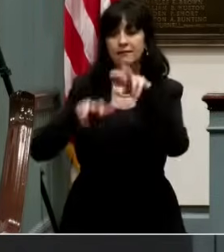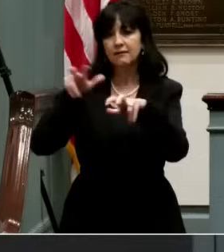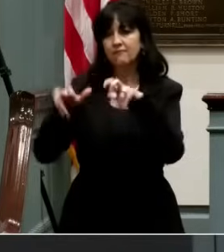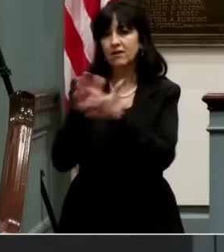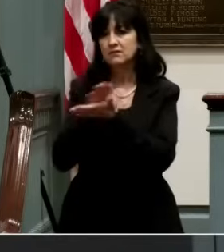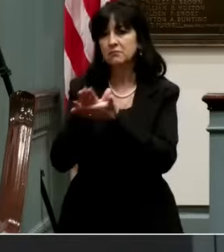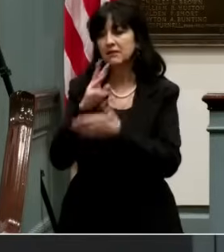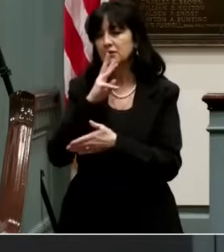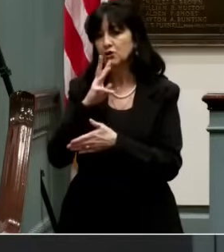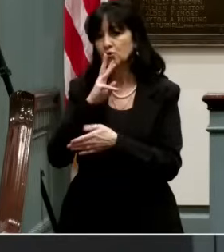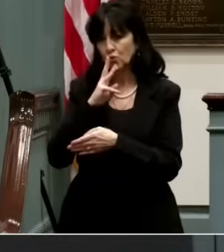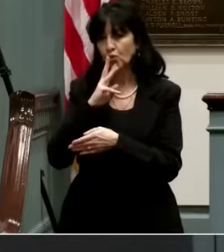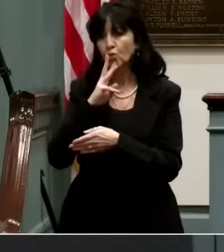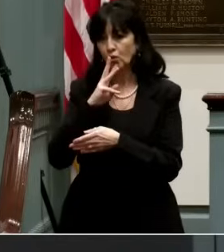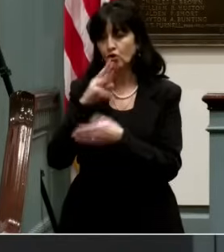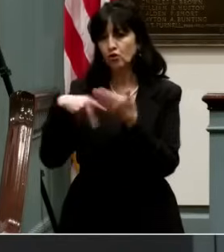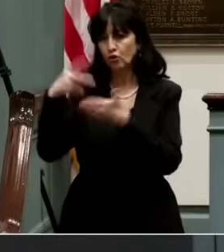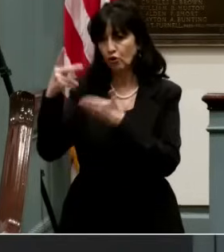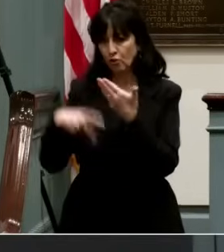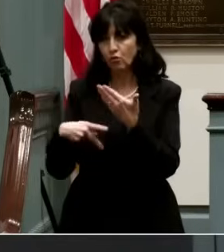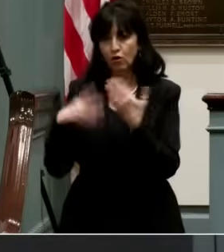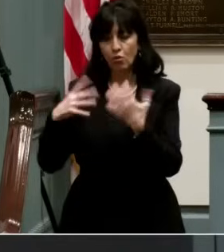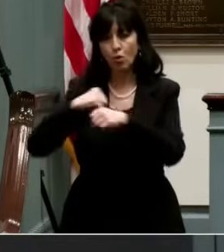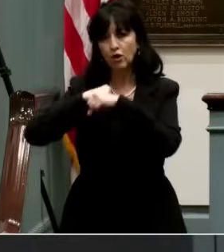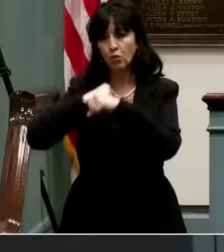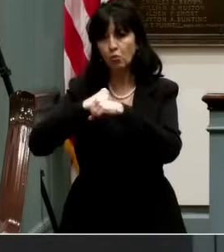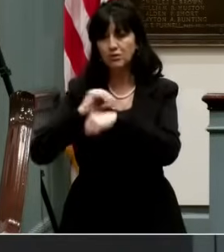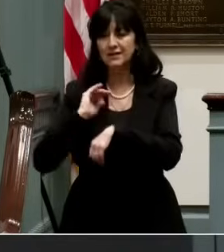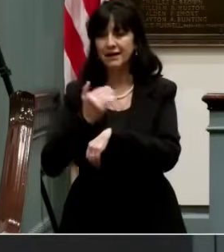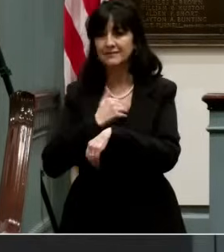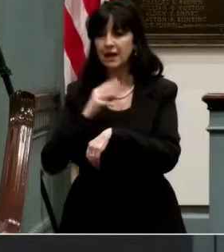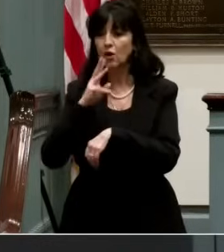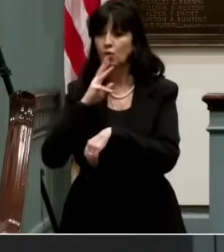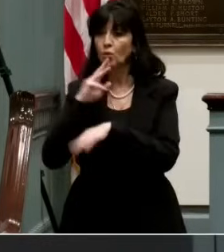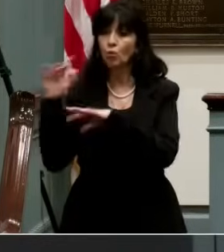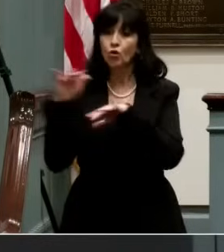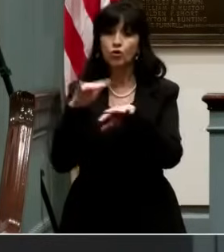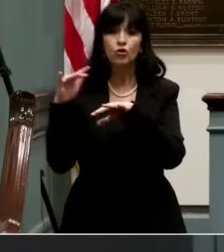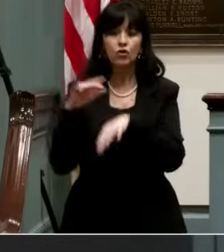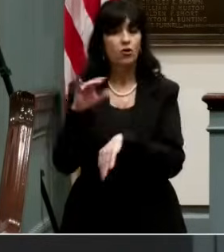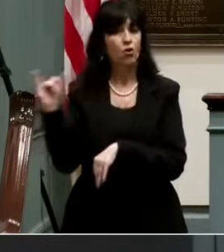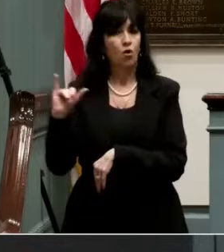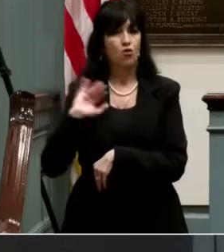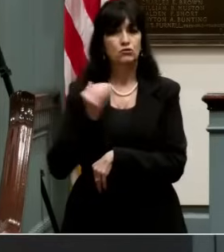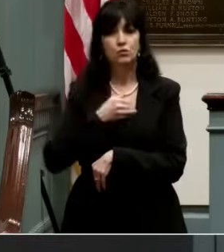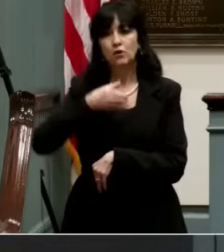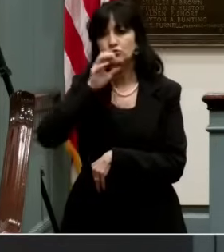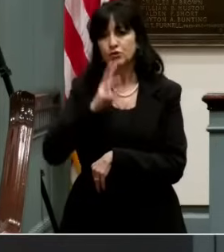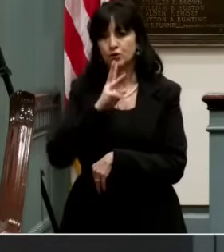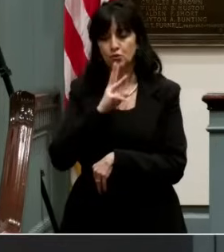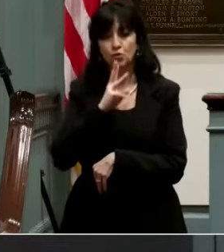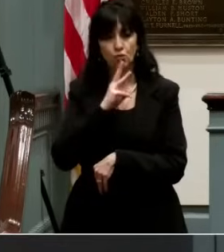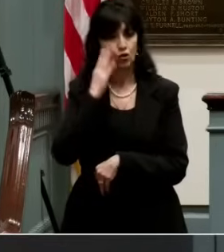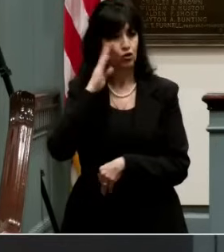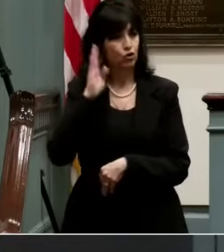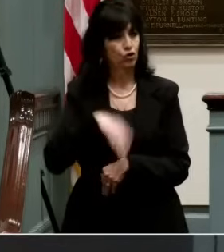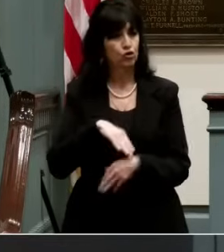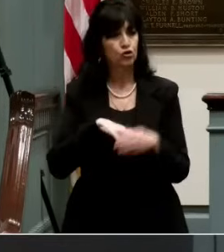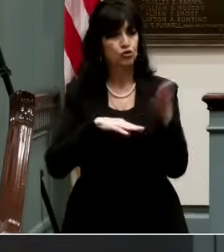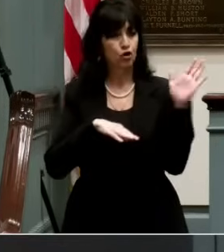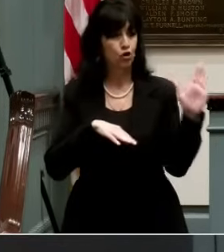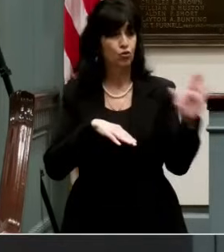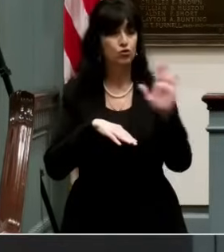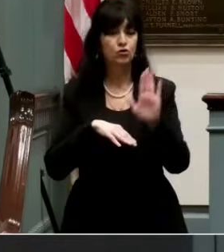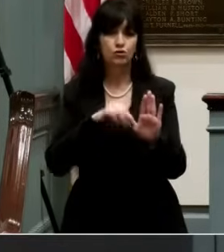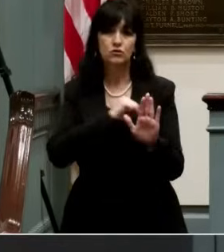to protect our waterways and drinking water. Representative Longhurst and Heffernan and Senator Hansen, I know this is a high